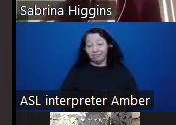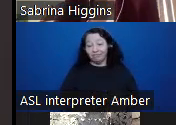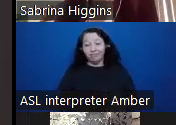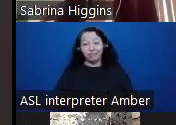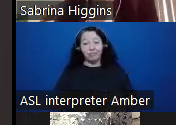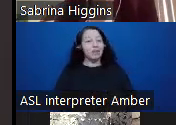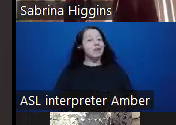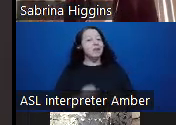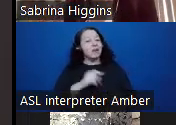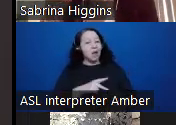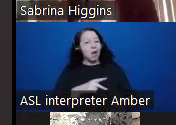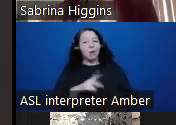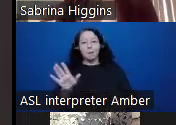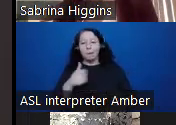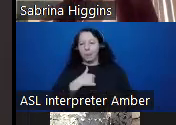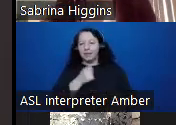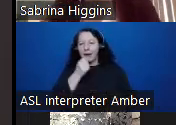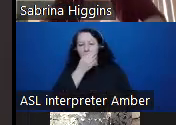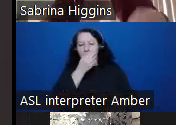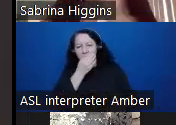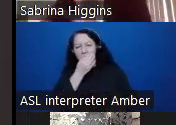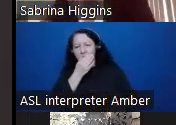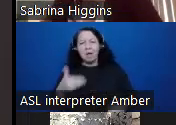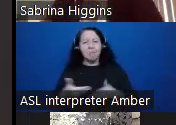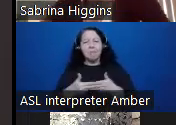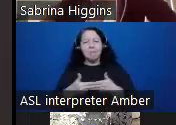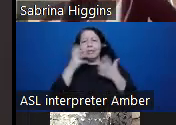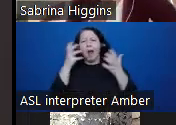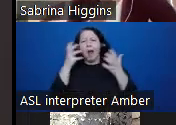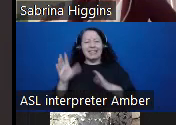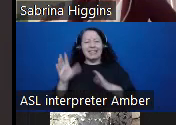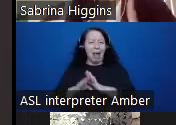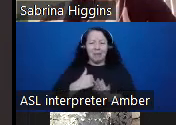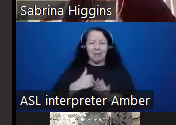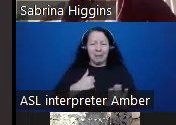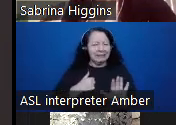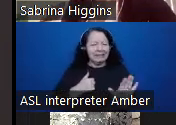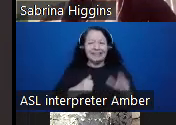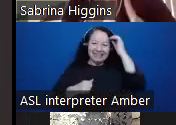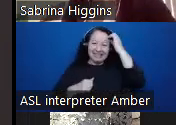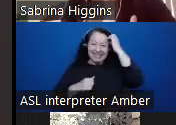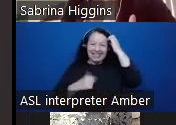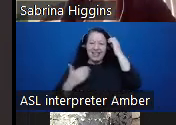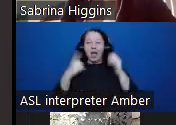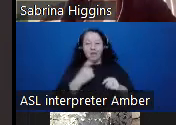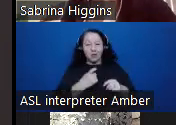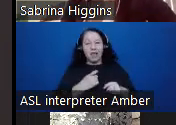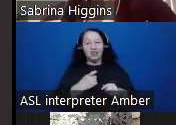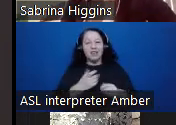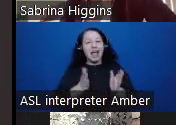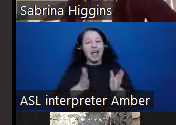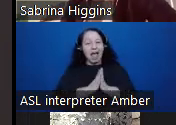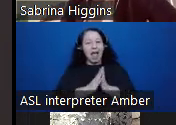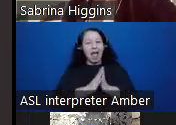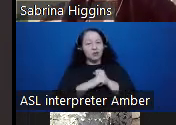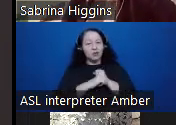All right, sorry, my baby's crying in the background. I don't know if you guys can hear that. I've got a question, one that asks you to plug the name of your recent